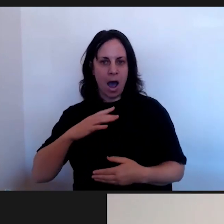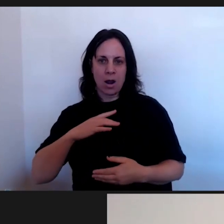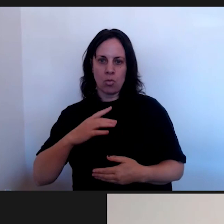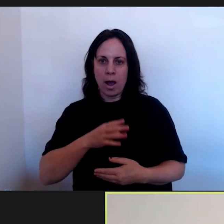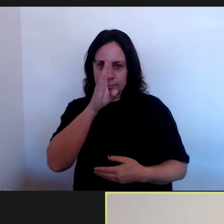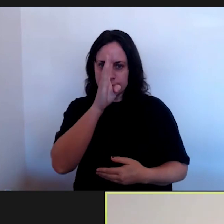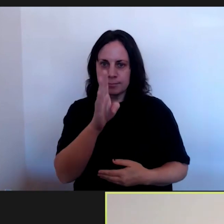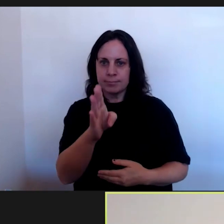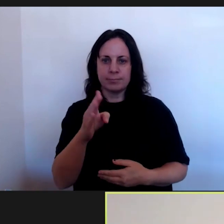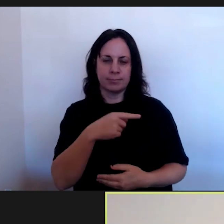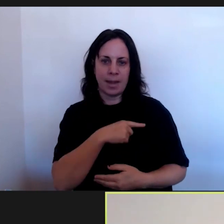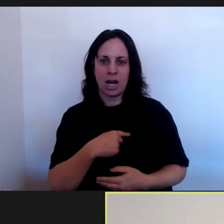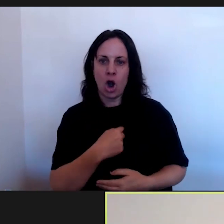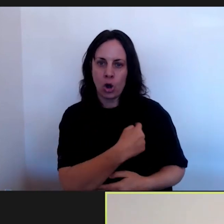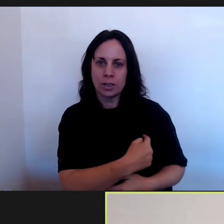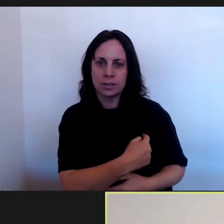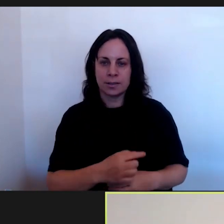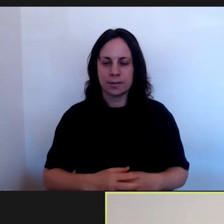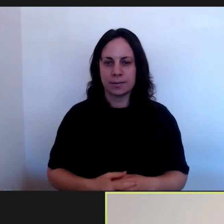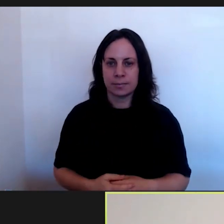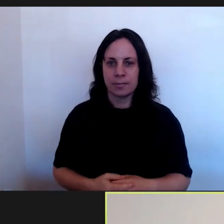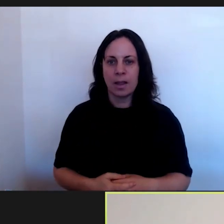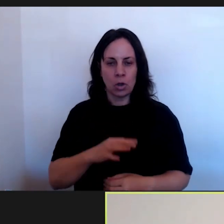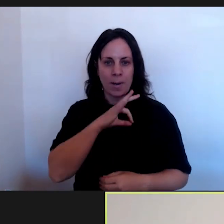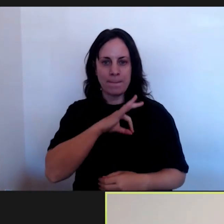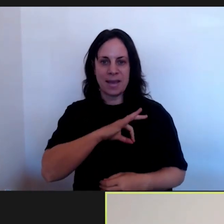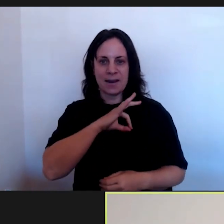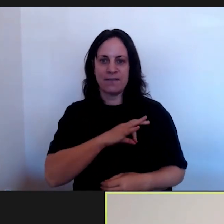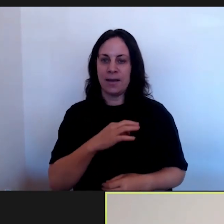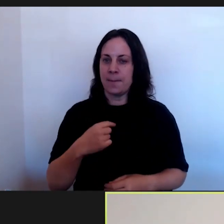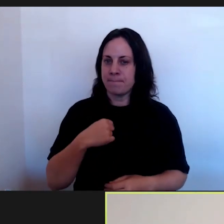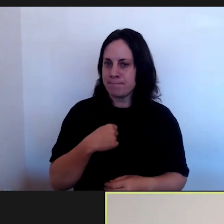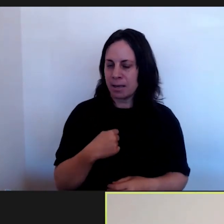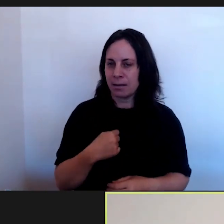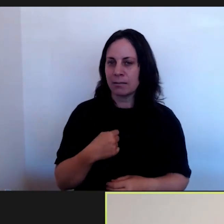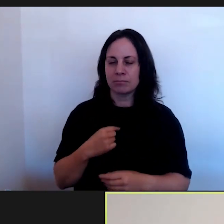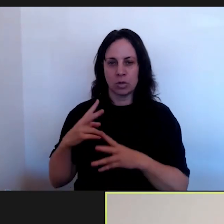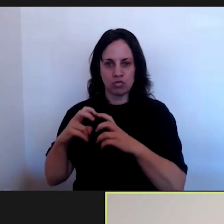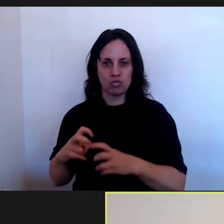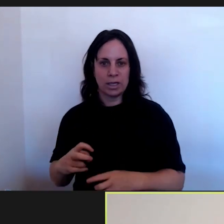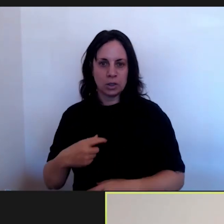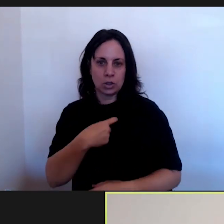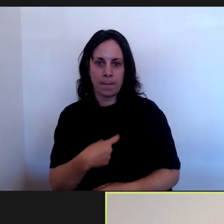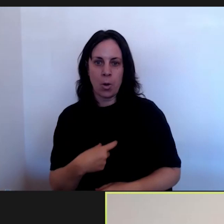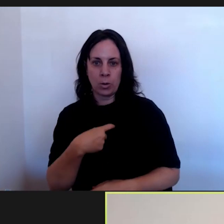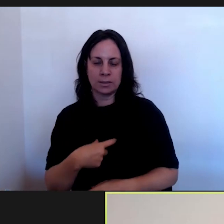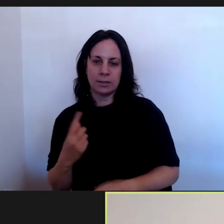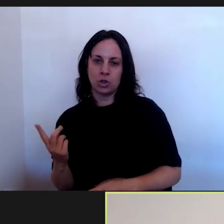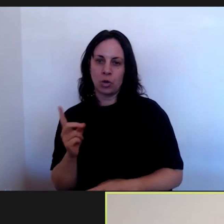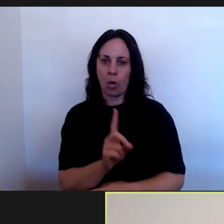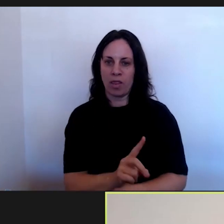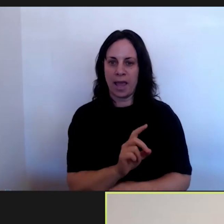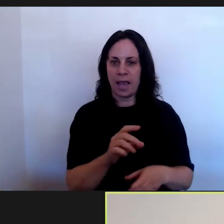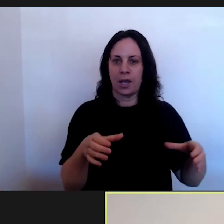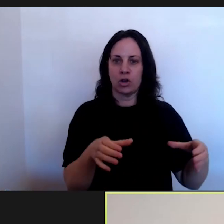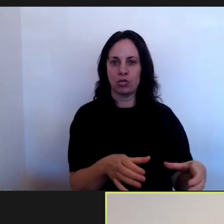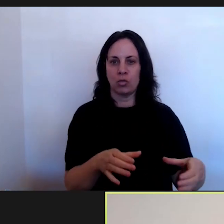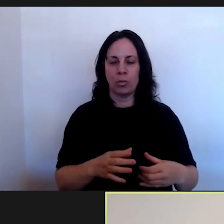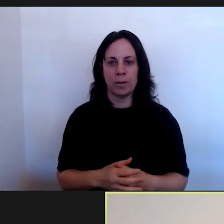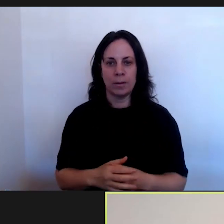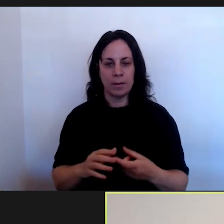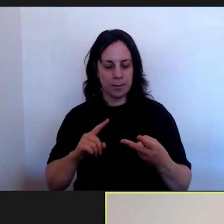people and support people. So I think it benefits you as a researcher, as a person who's going into the communities, but it also, more